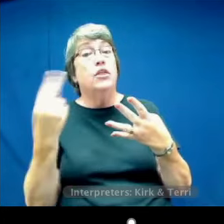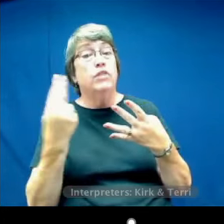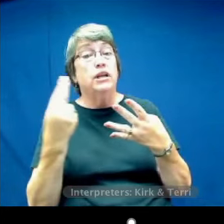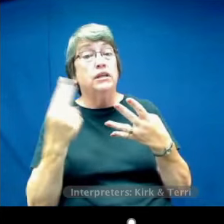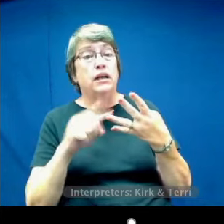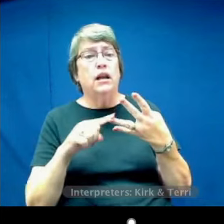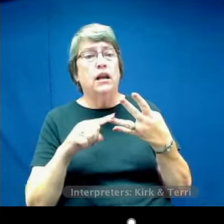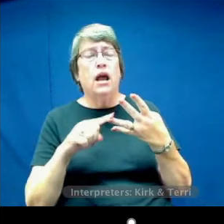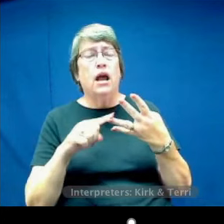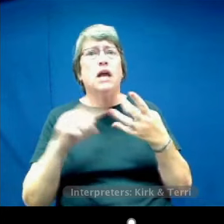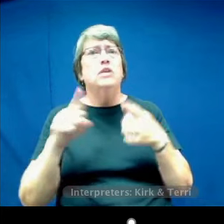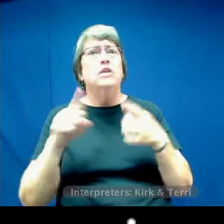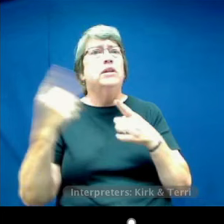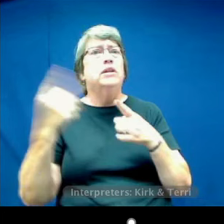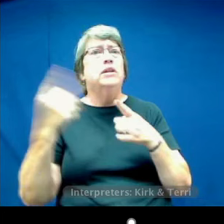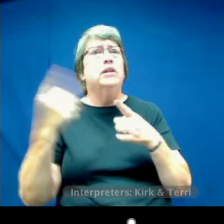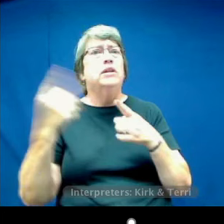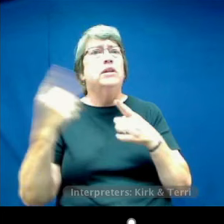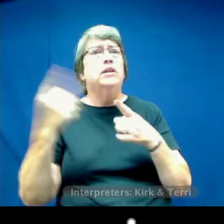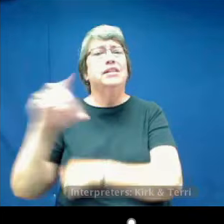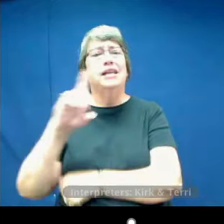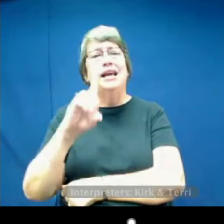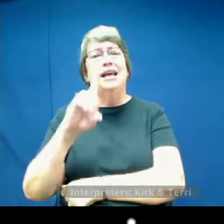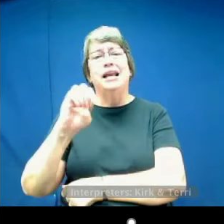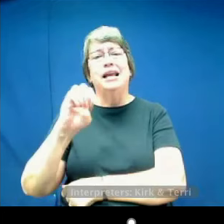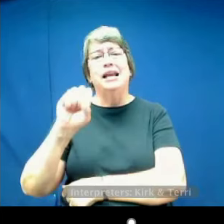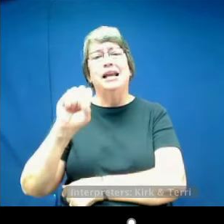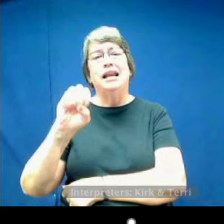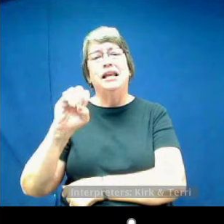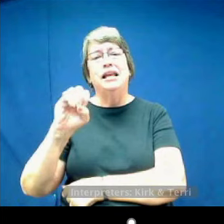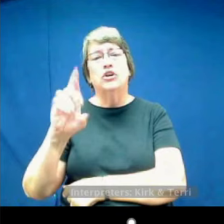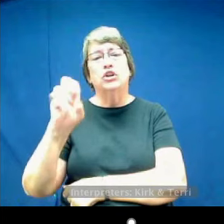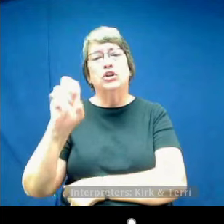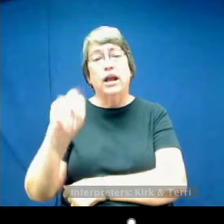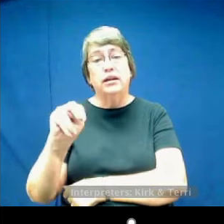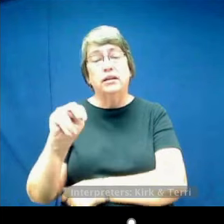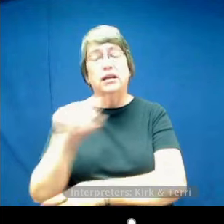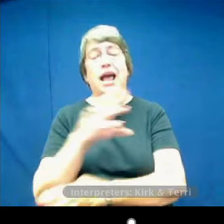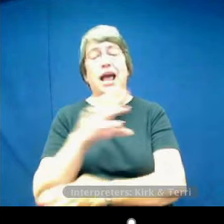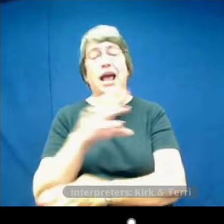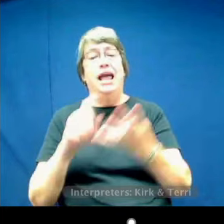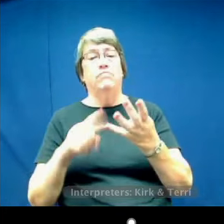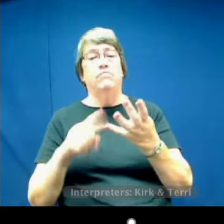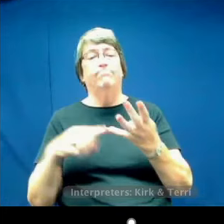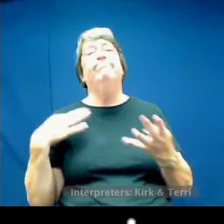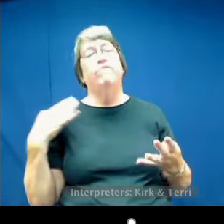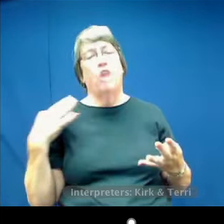desertion and voluntary separation. If